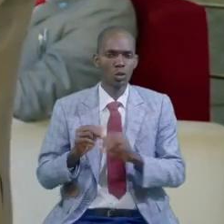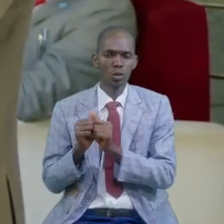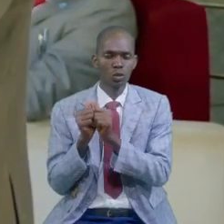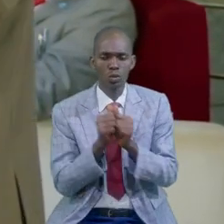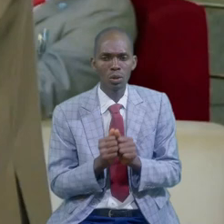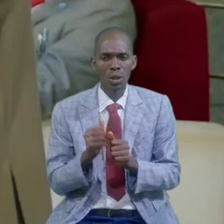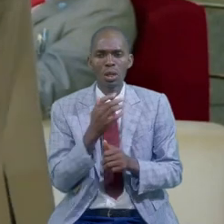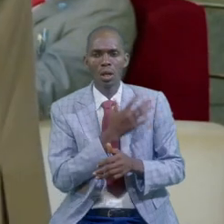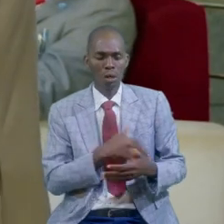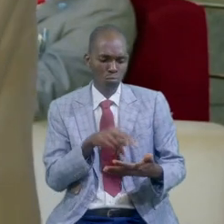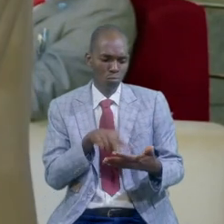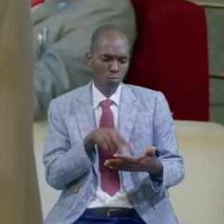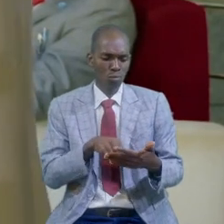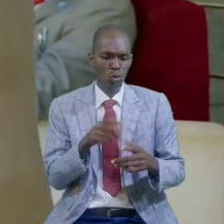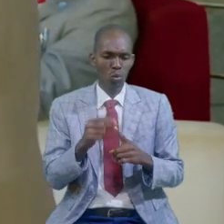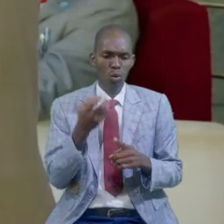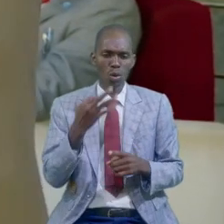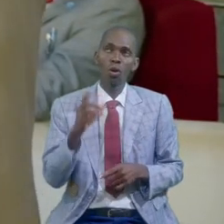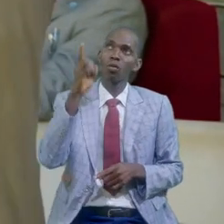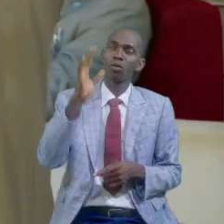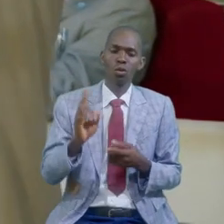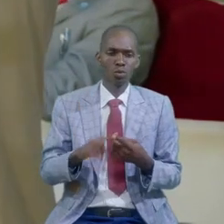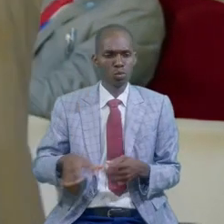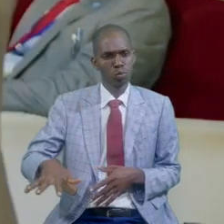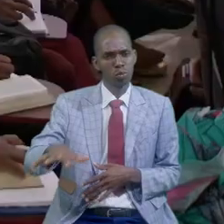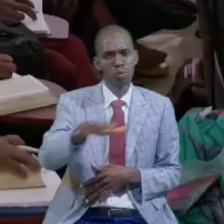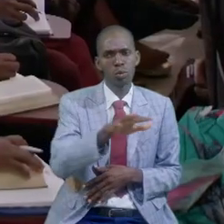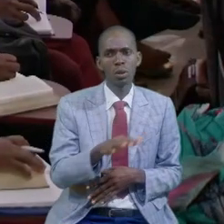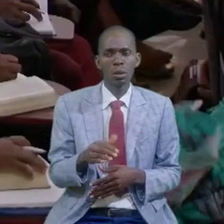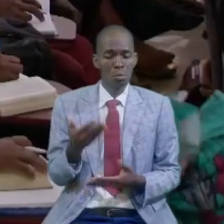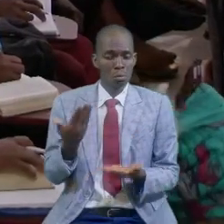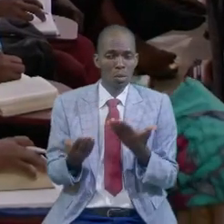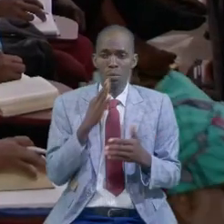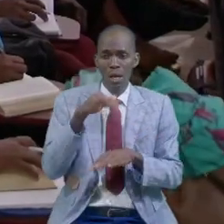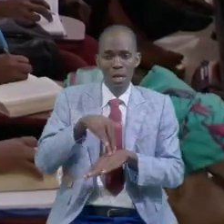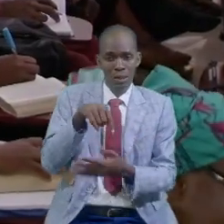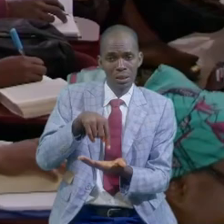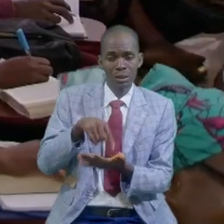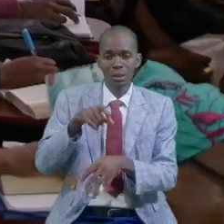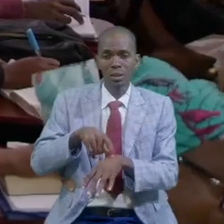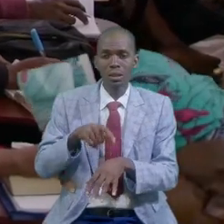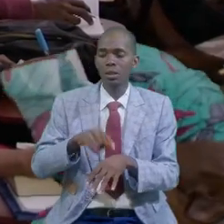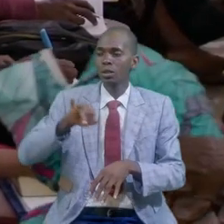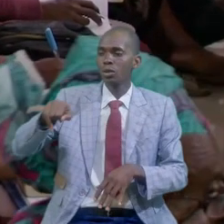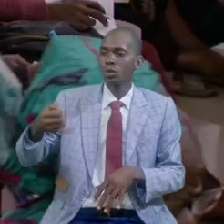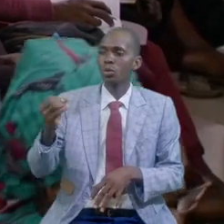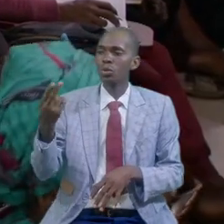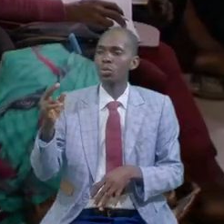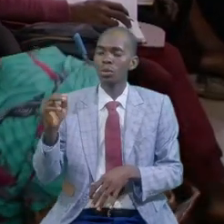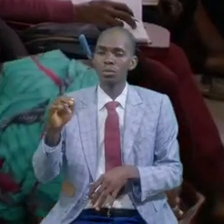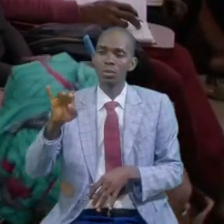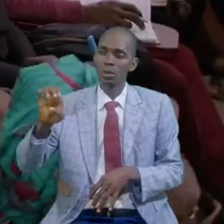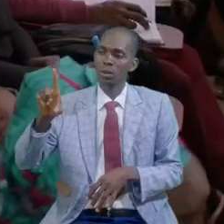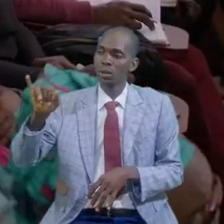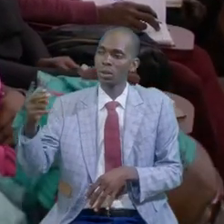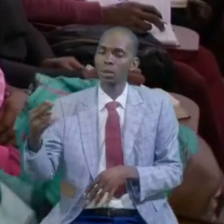them. This should have been the time of follow-up on the revival. The people had said, the Lord, he is God.